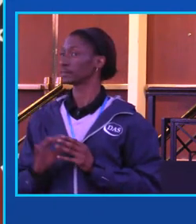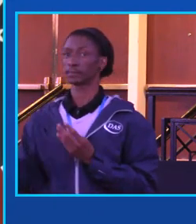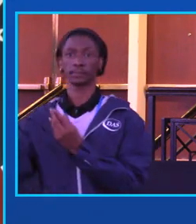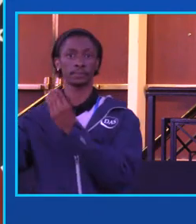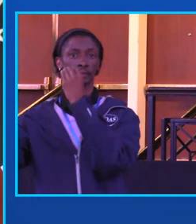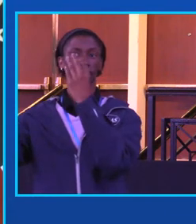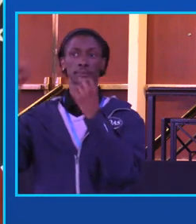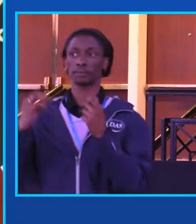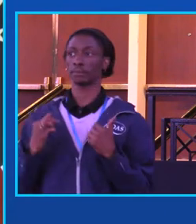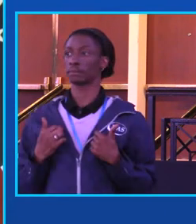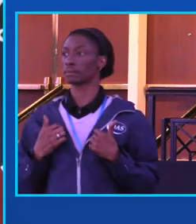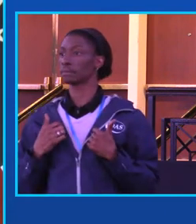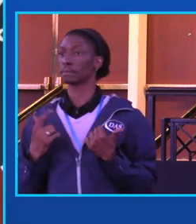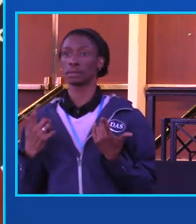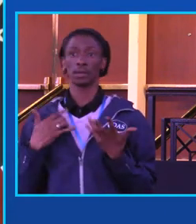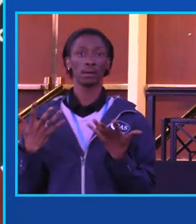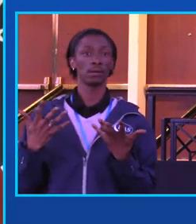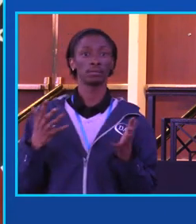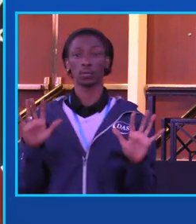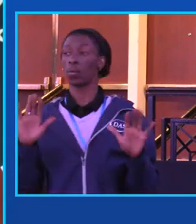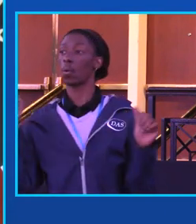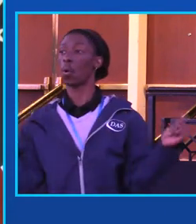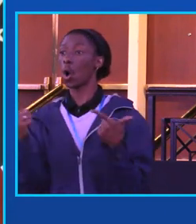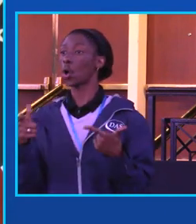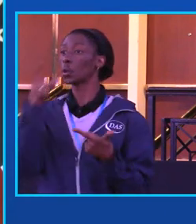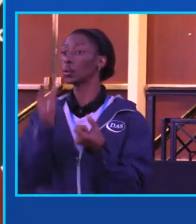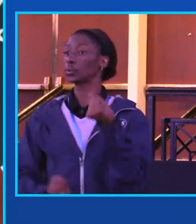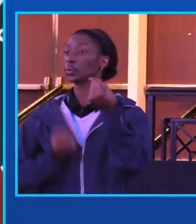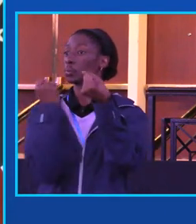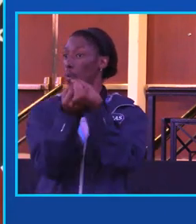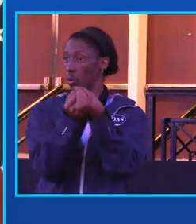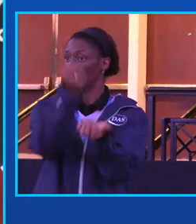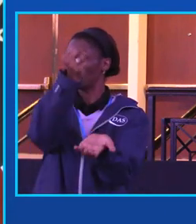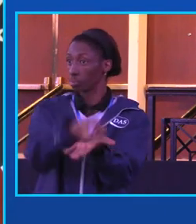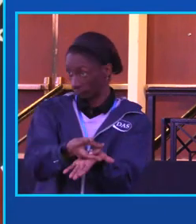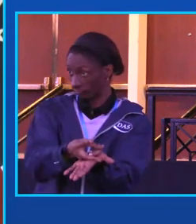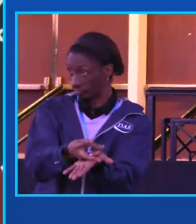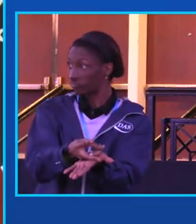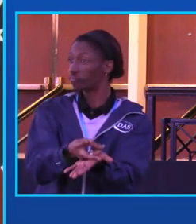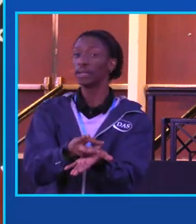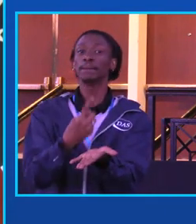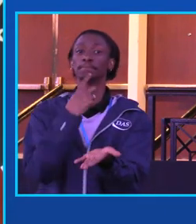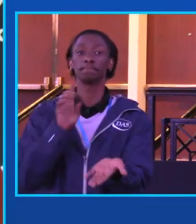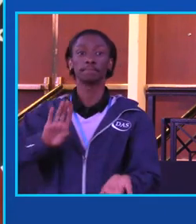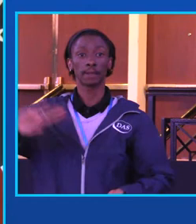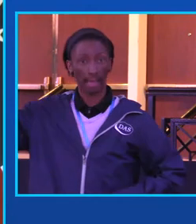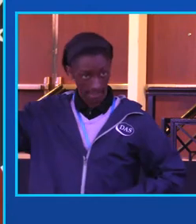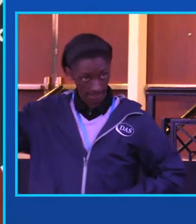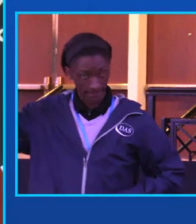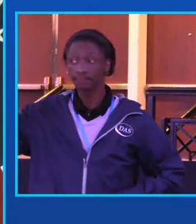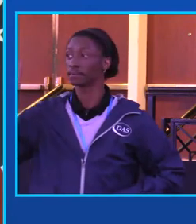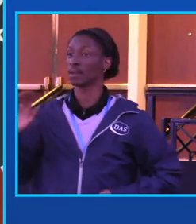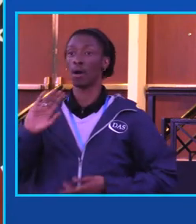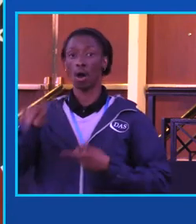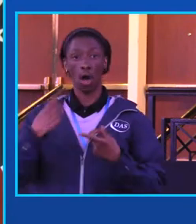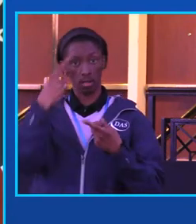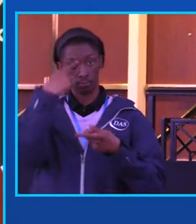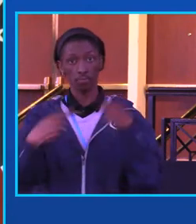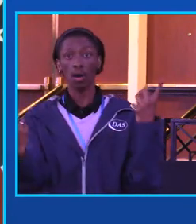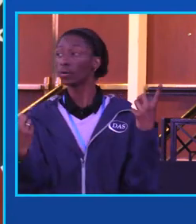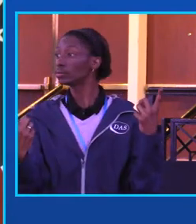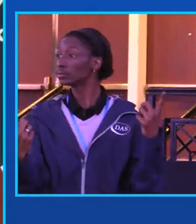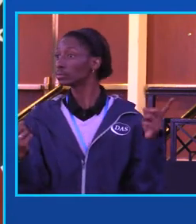We have been seconded. Called a question. All those in favor of approving the report of the Resolutions Committee say aye. Aye. All opposed,